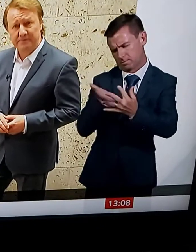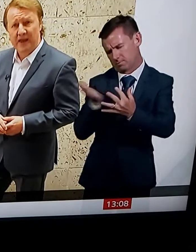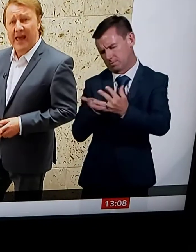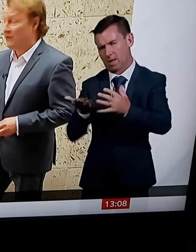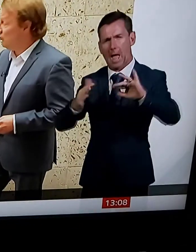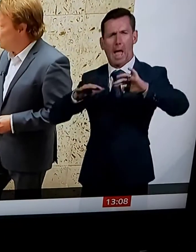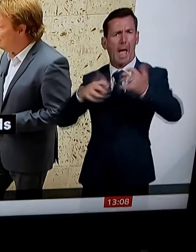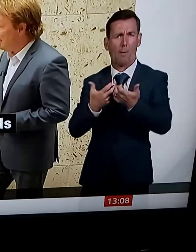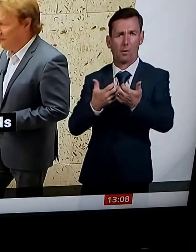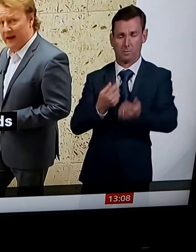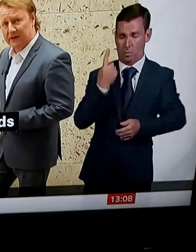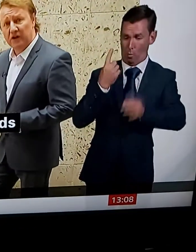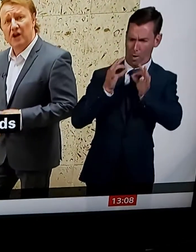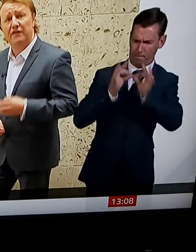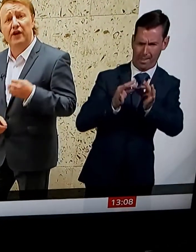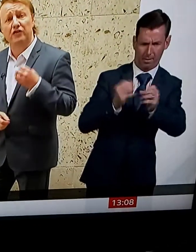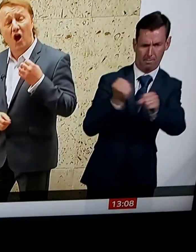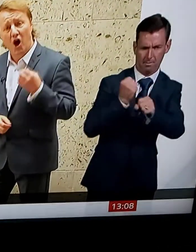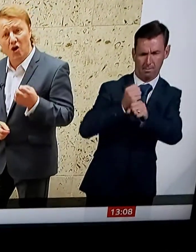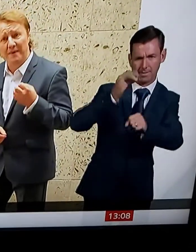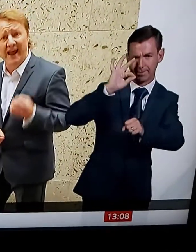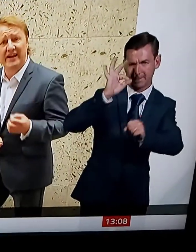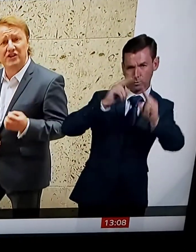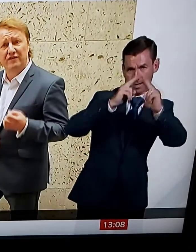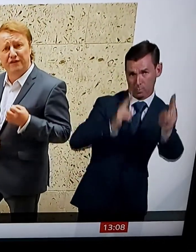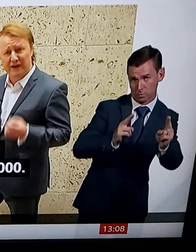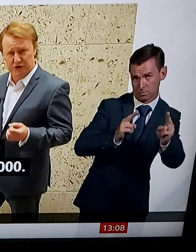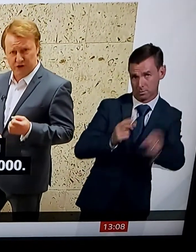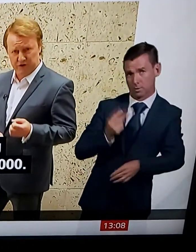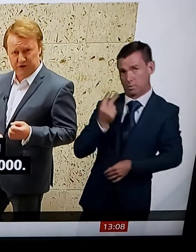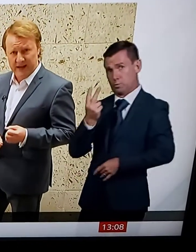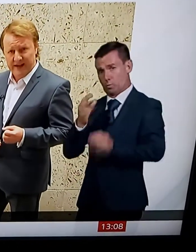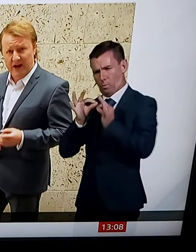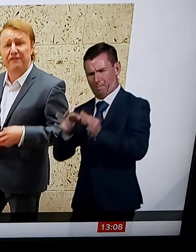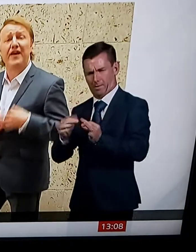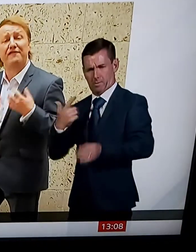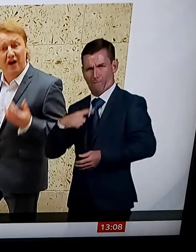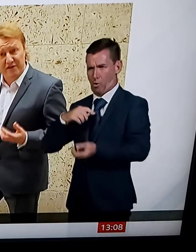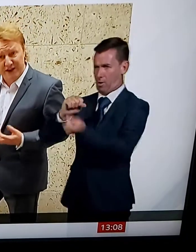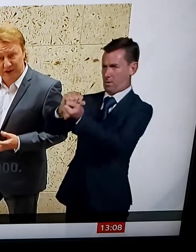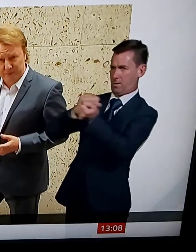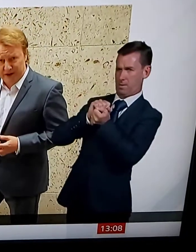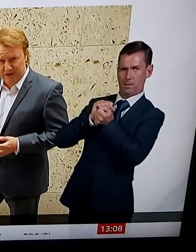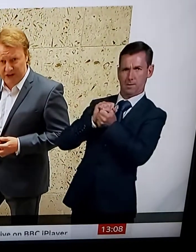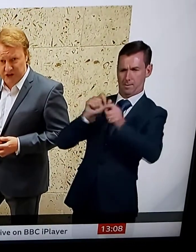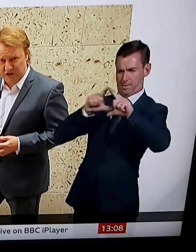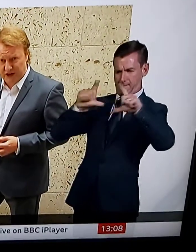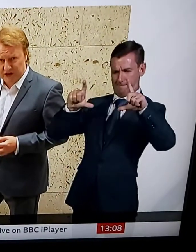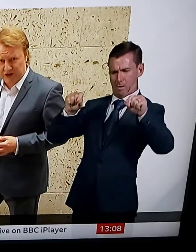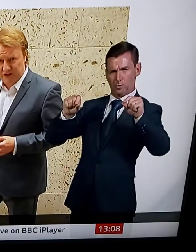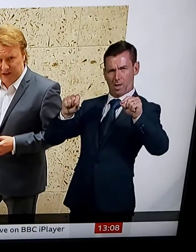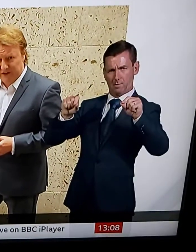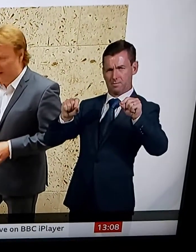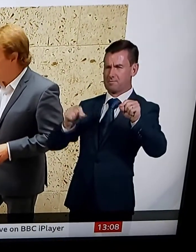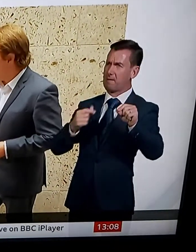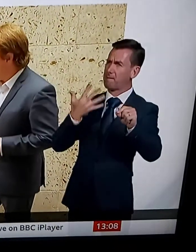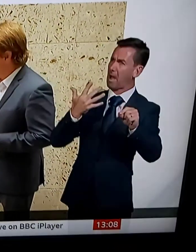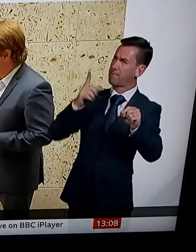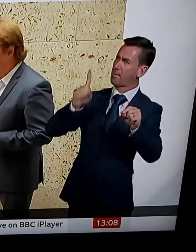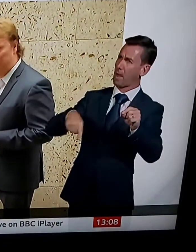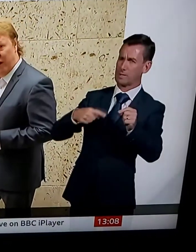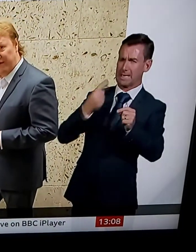is a big deal. And remember that money has to be spent between September, when the gronds open, until the end of the financial year,